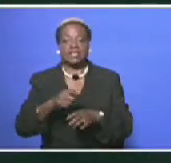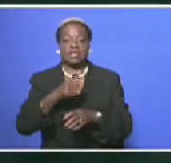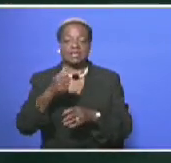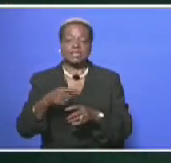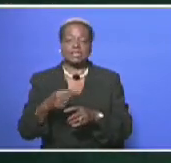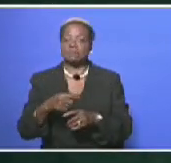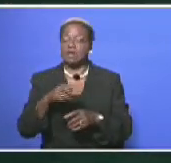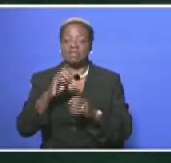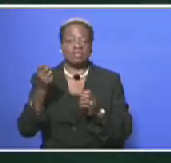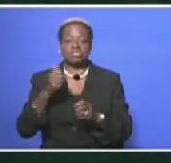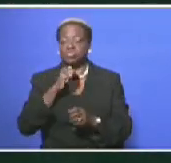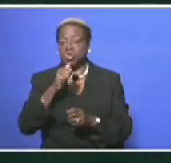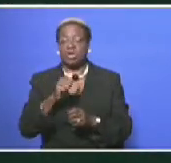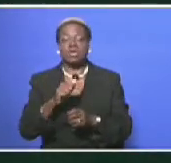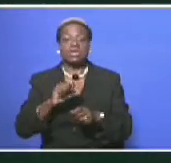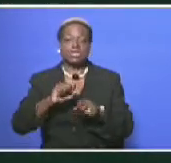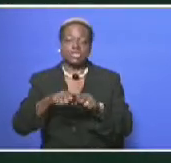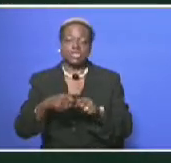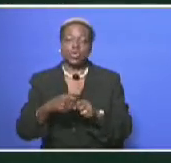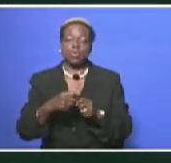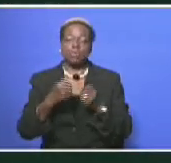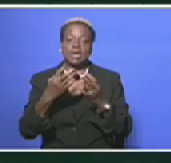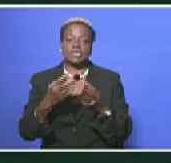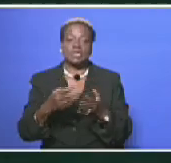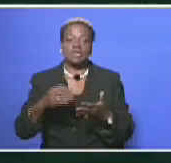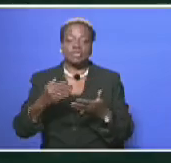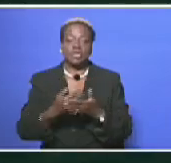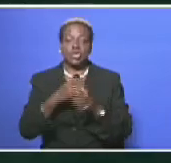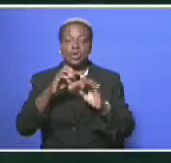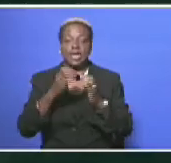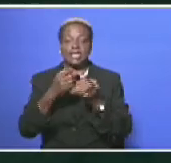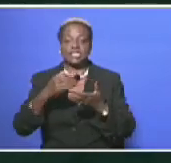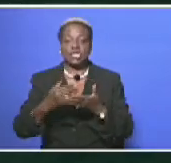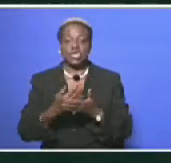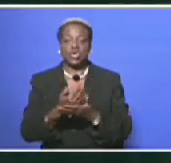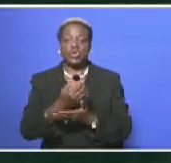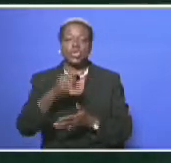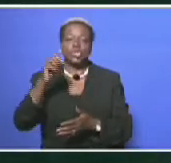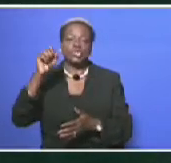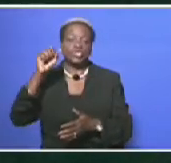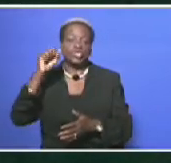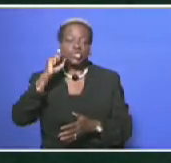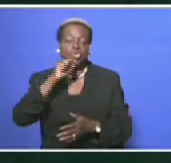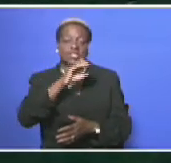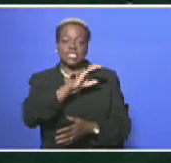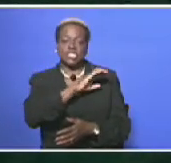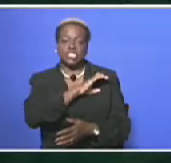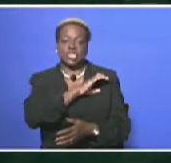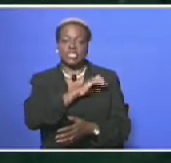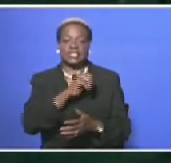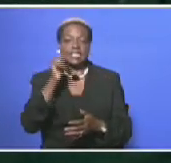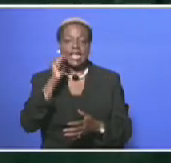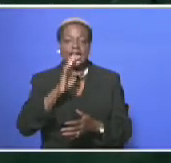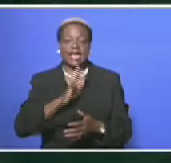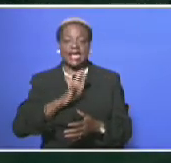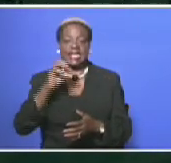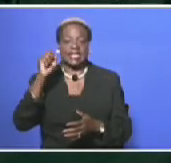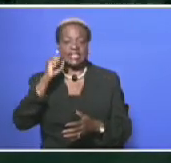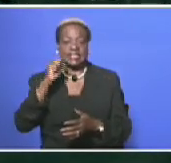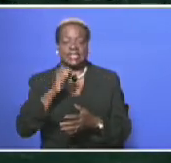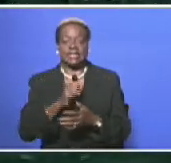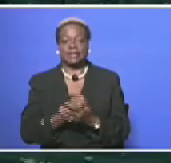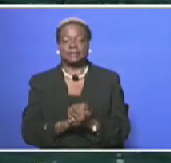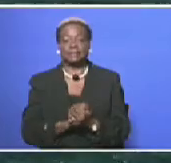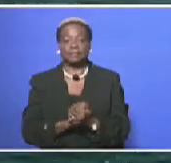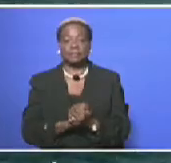not so much. Over in the B class, it would be the New Susan Chase and Lady Sonia that would occupy the top two spots. The C class, it would be the Xena, followed